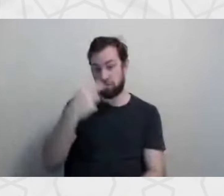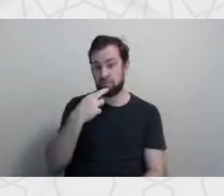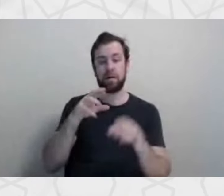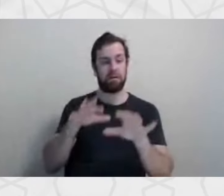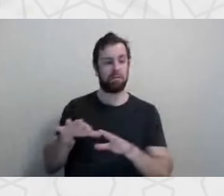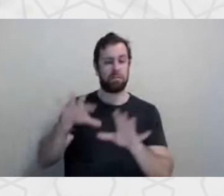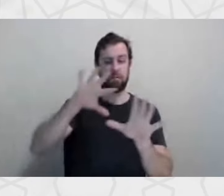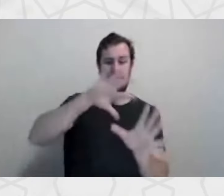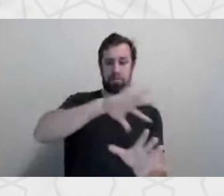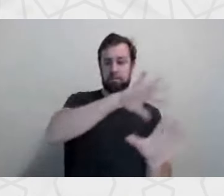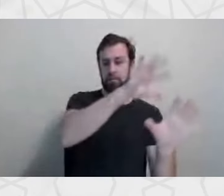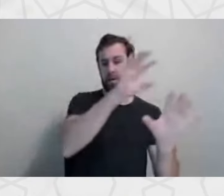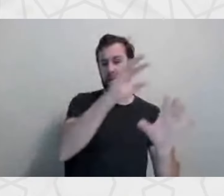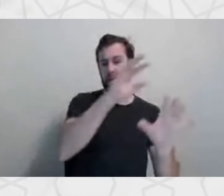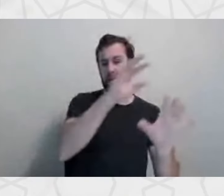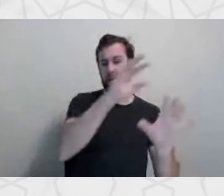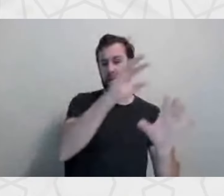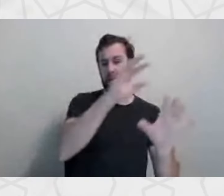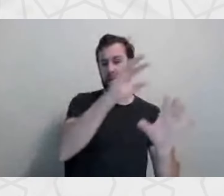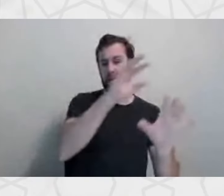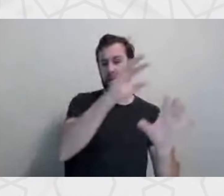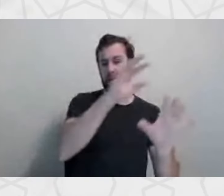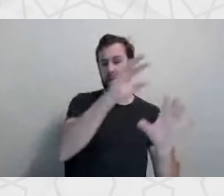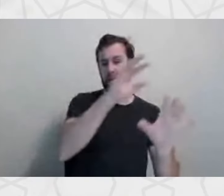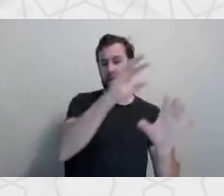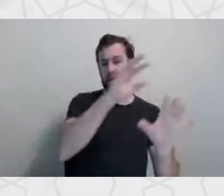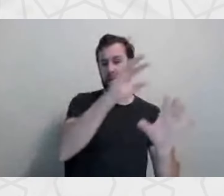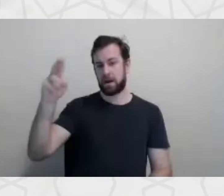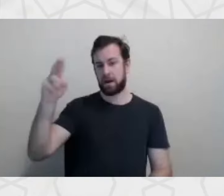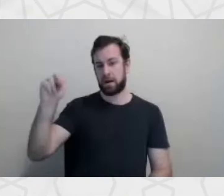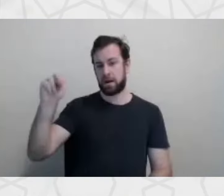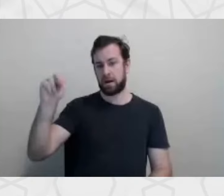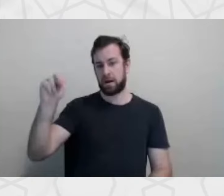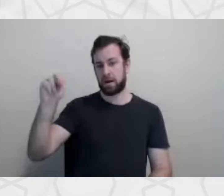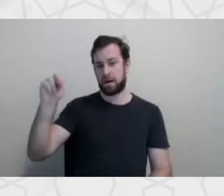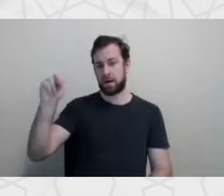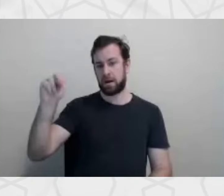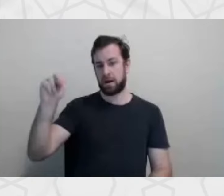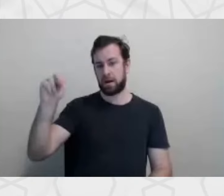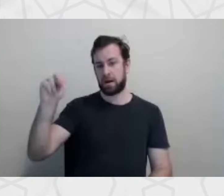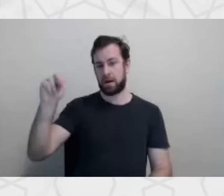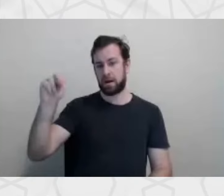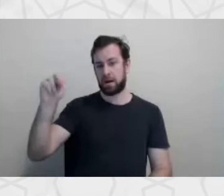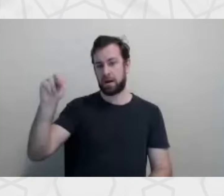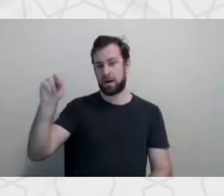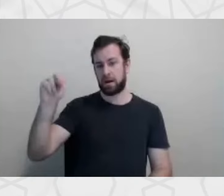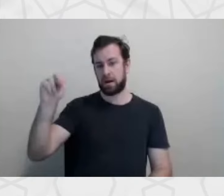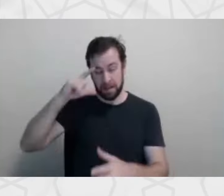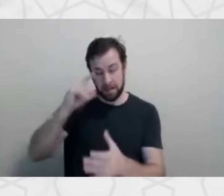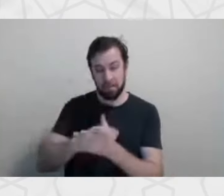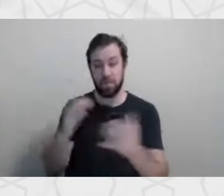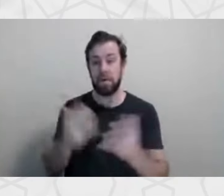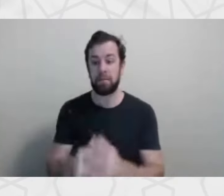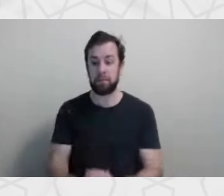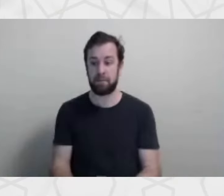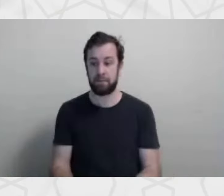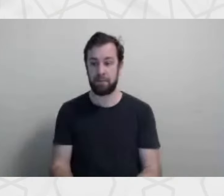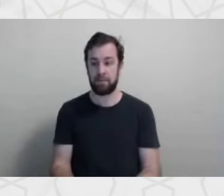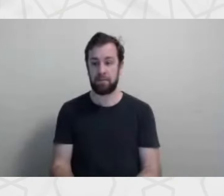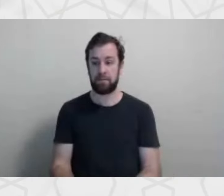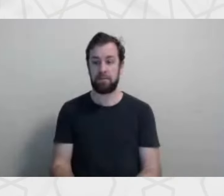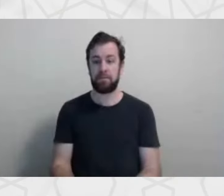Mediterranean region. And they used to believe that he was born of a virgin birth on December